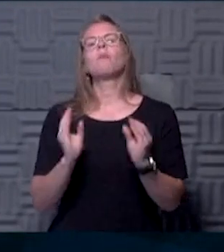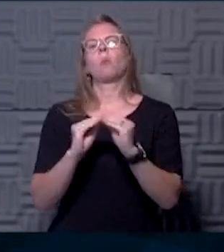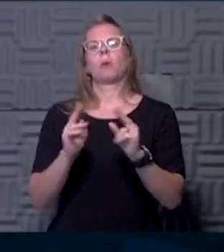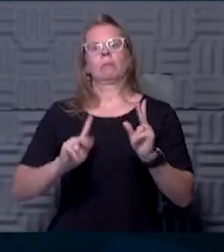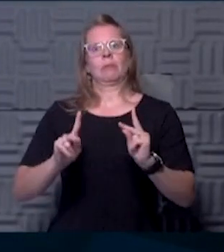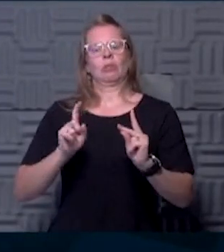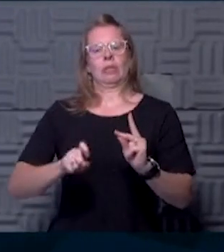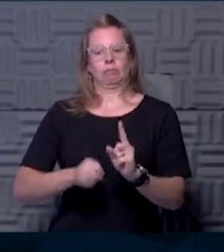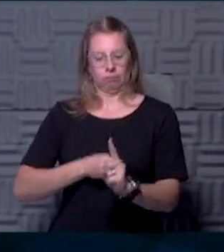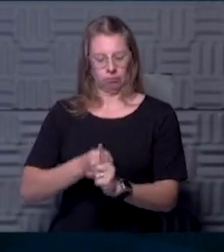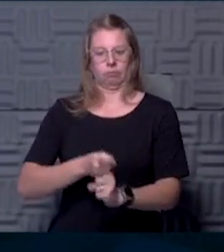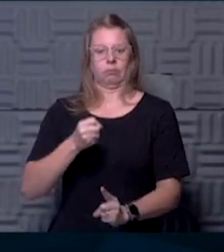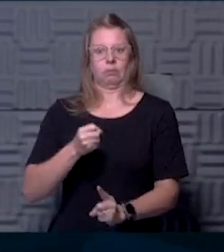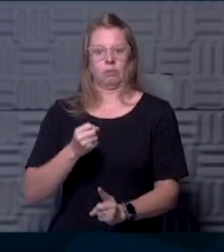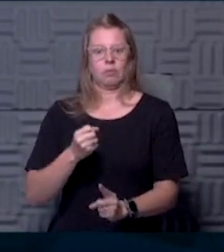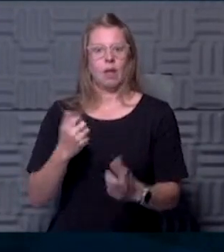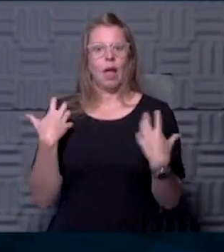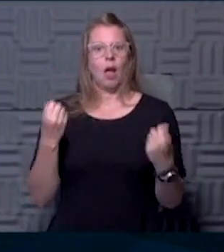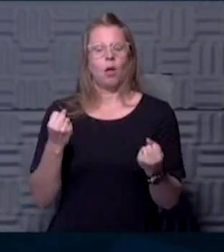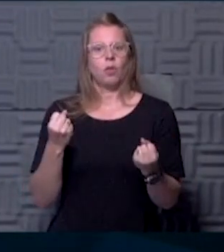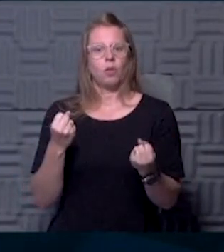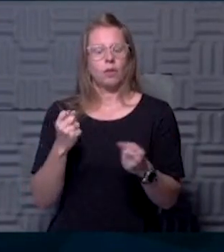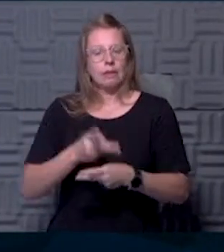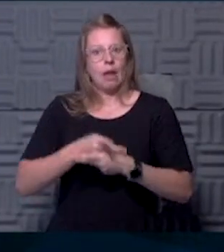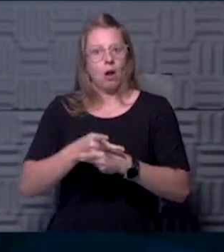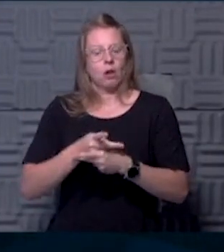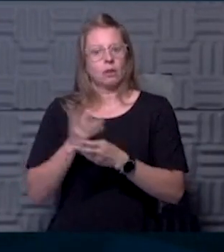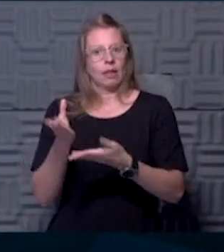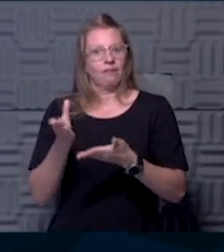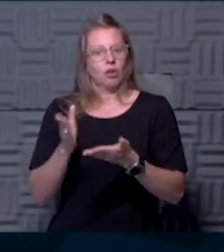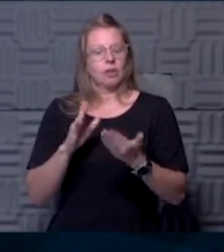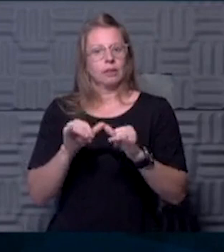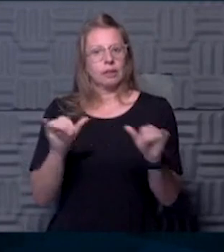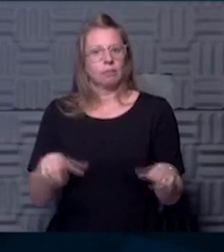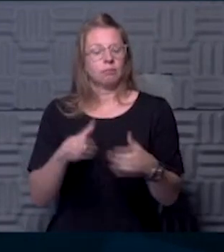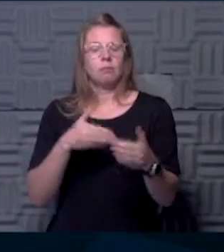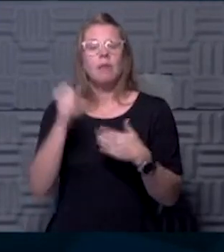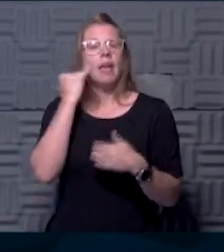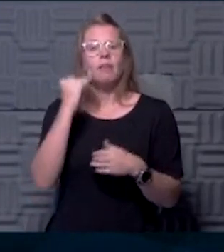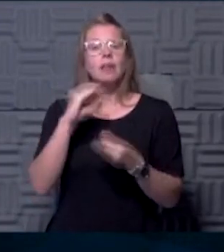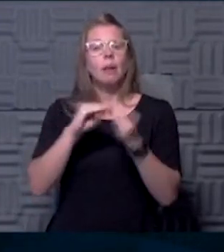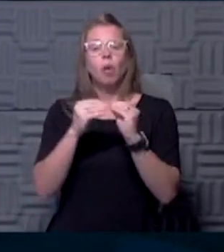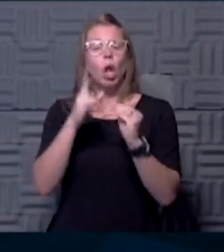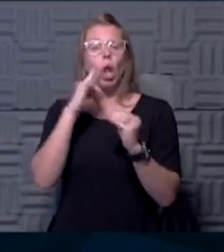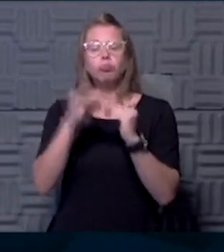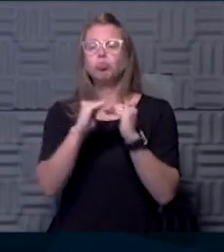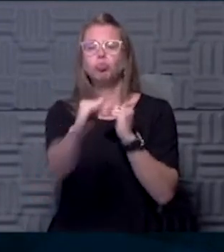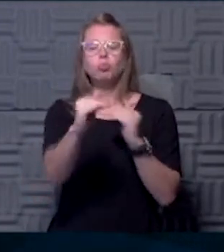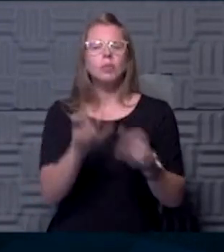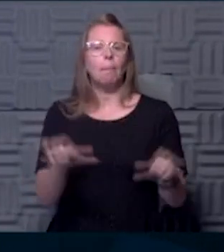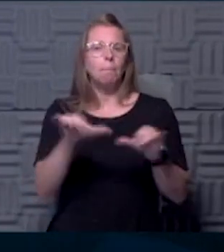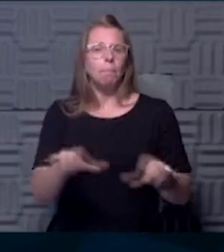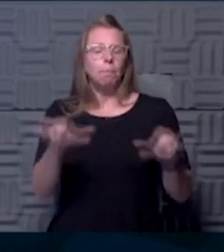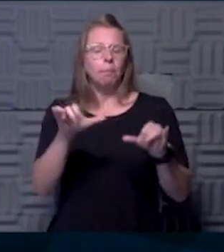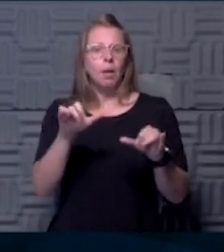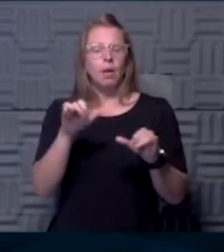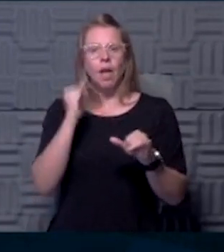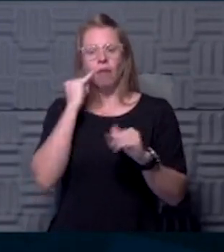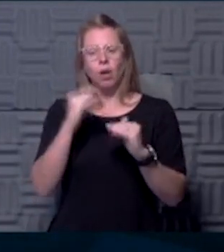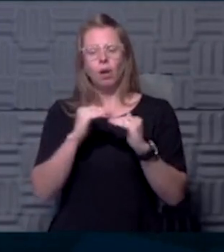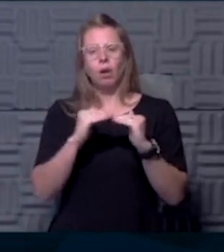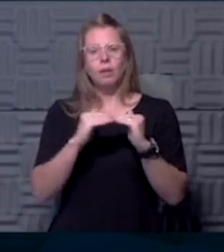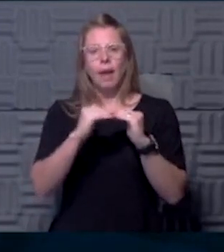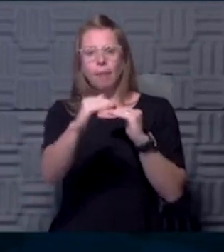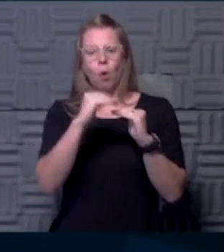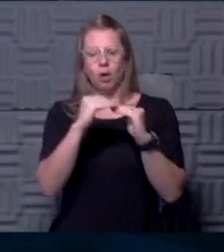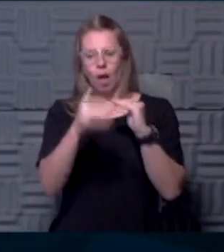people having an impact on the healthcare delivery system, even if that census number looks the same. So people can say, well, why your census number is the same or down? Yep. Why do you